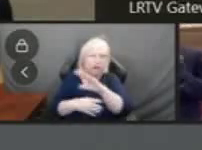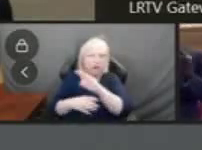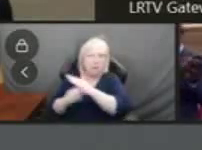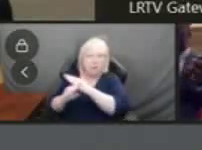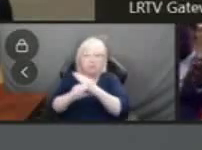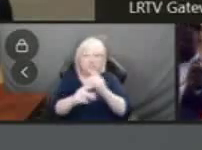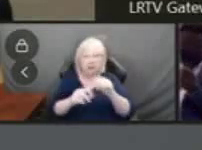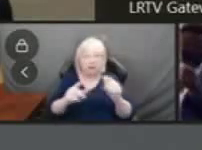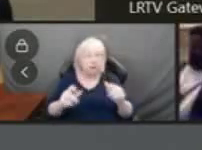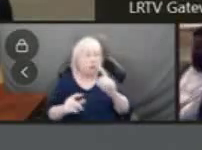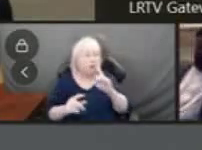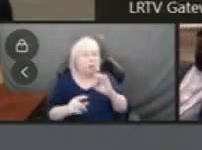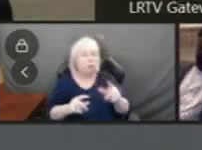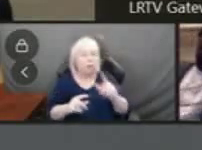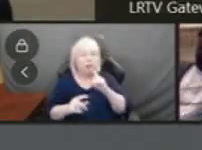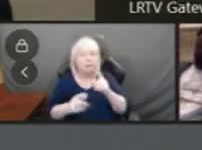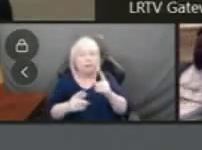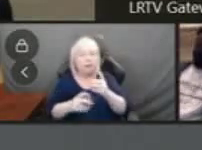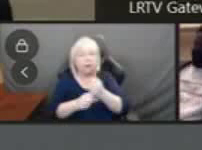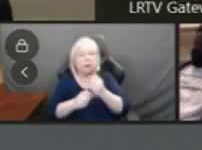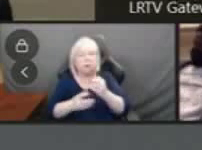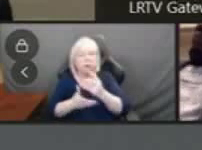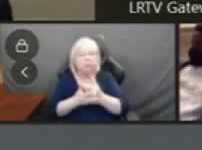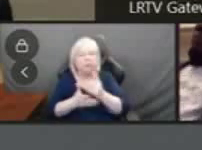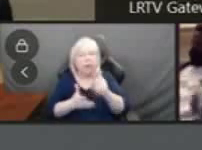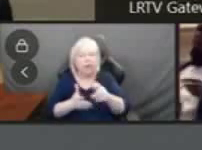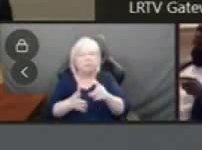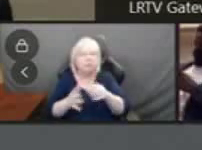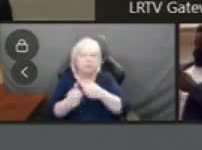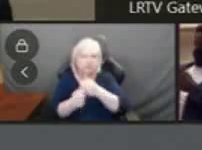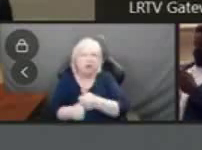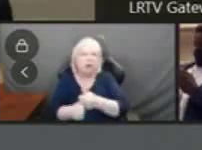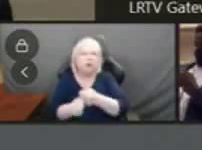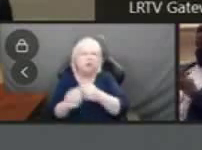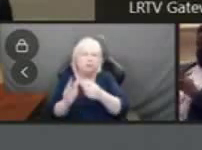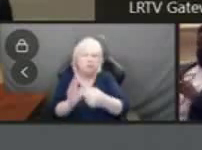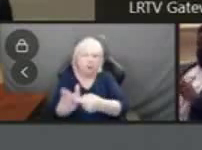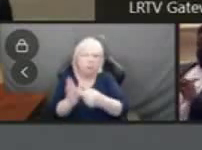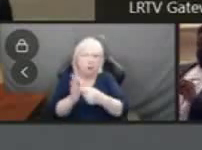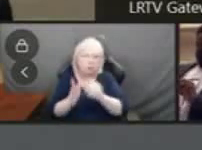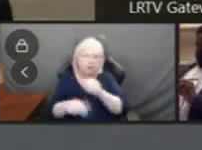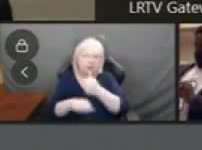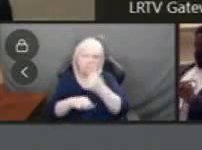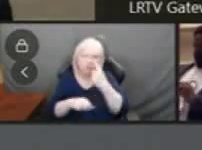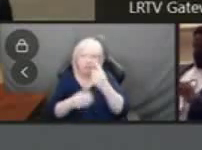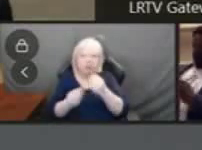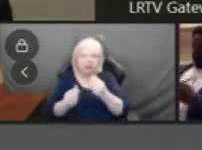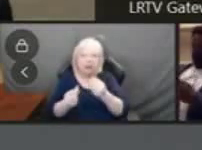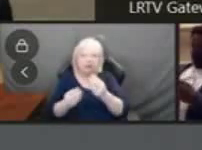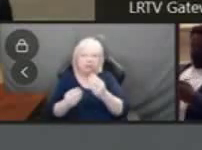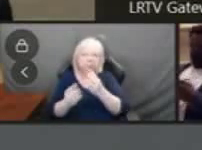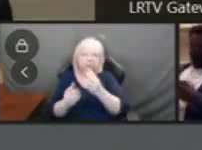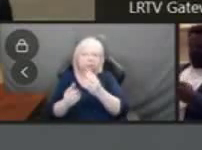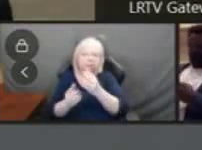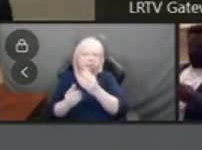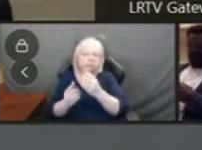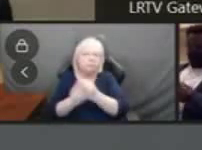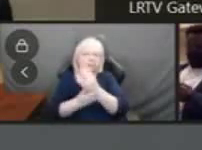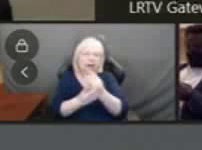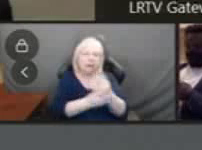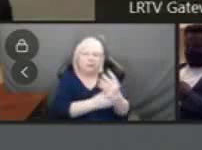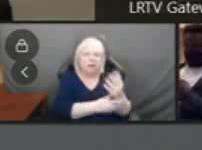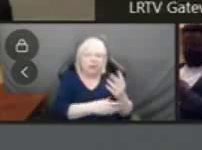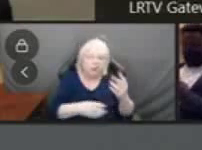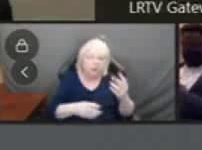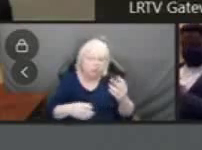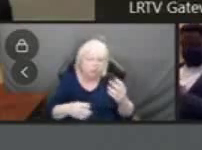recommended for approval and approved at the board, they would just have to do it per the standards set forth for landscaping. And for this one, unless something specific